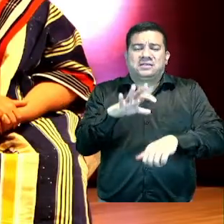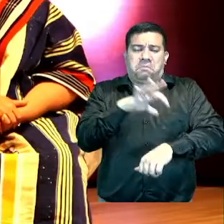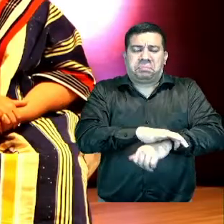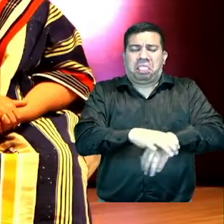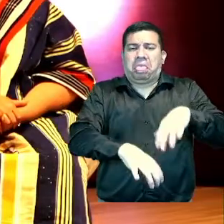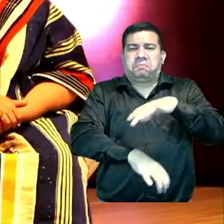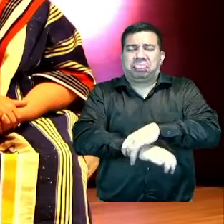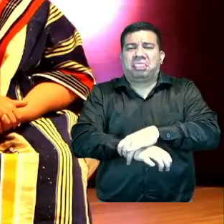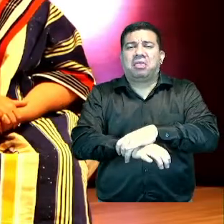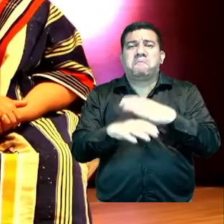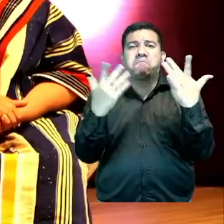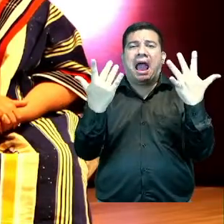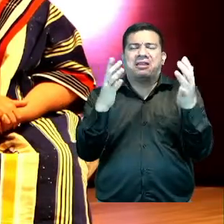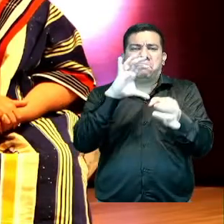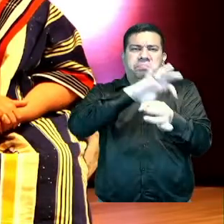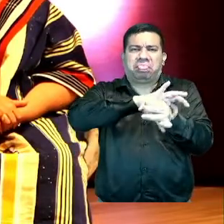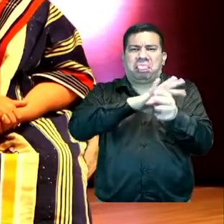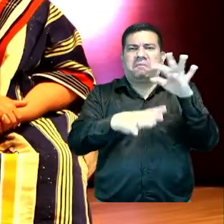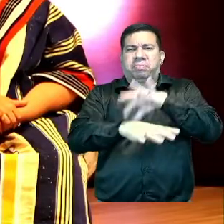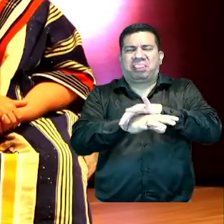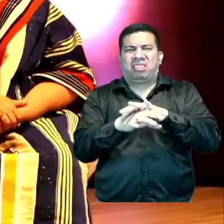feet.